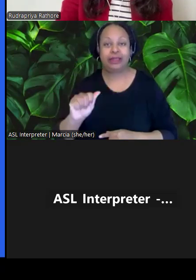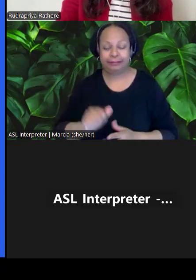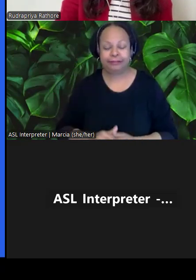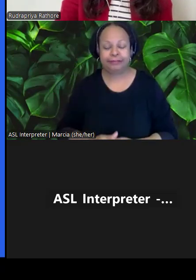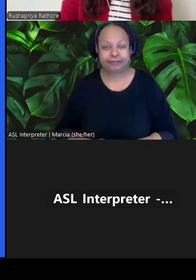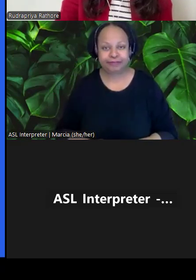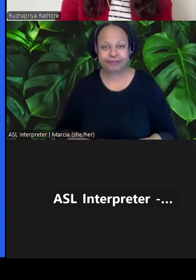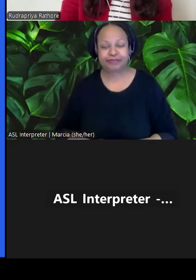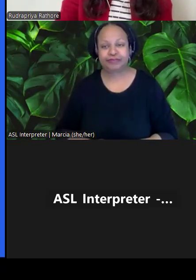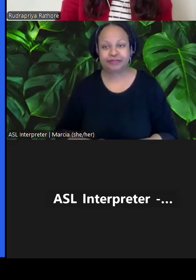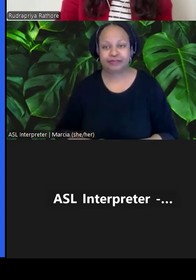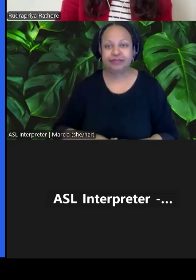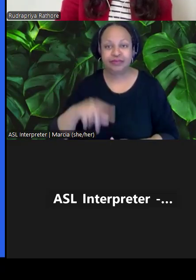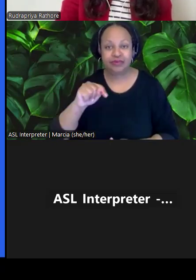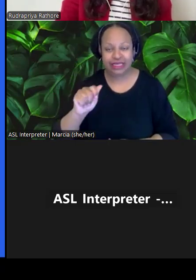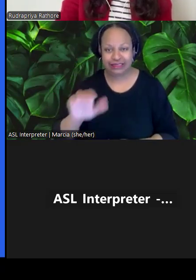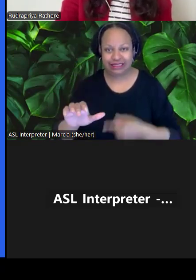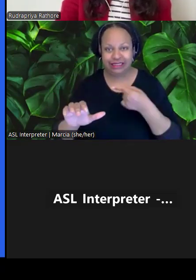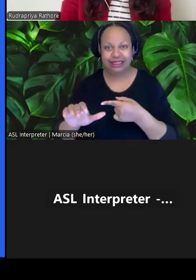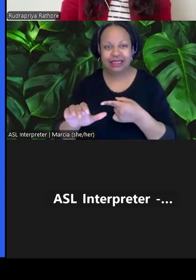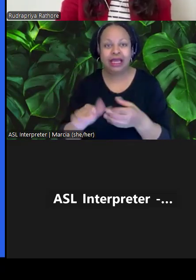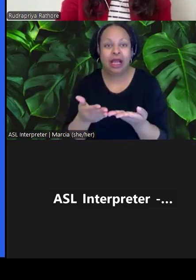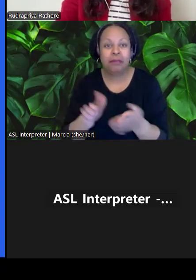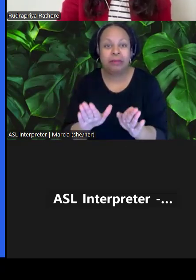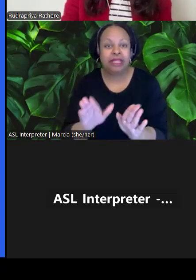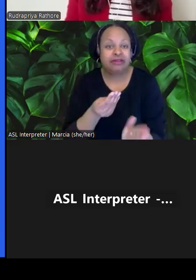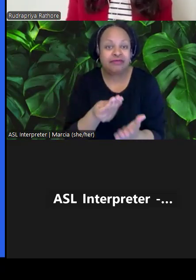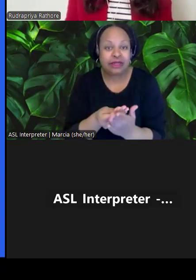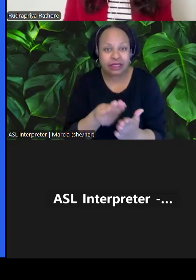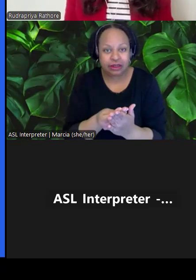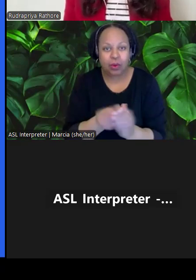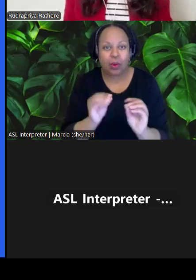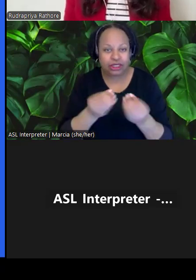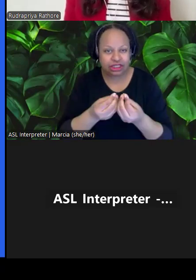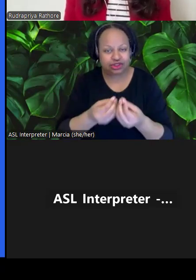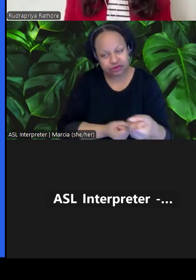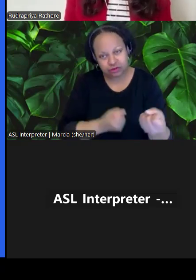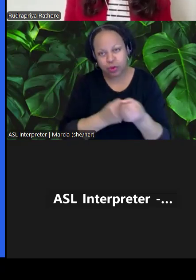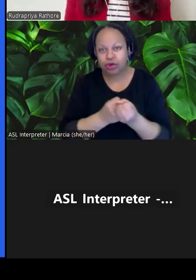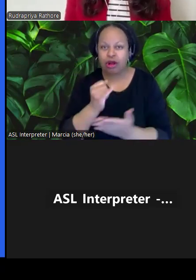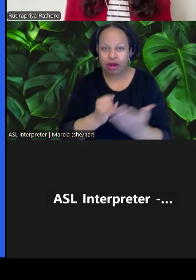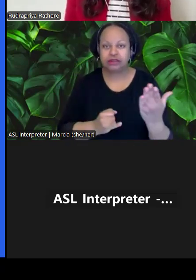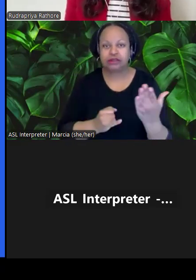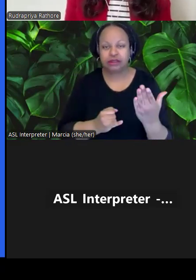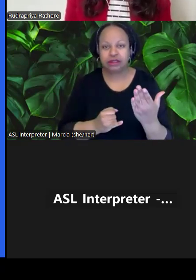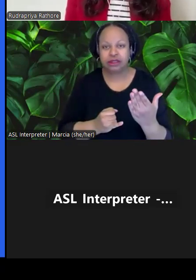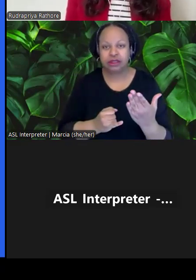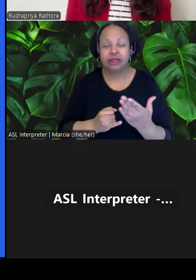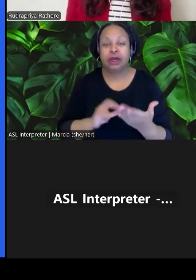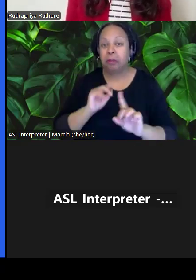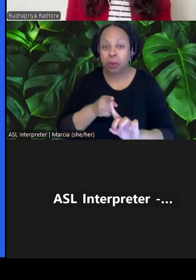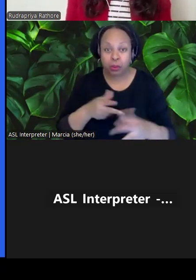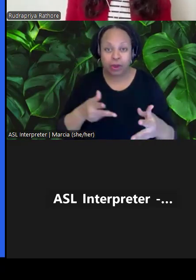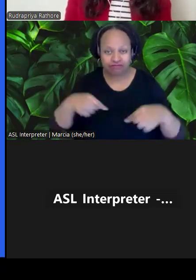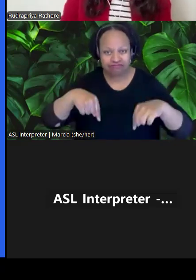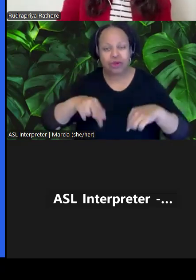So TAC is a public funding body for the arts. This means that we operate as a nonprofit entity that engages